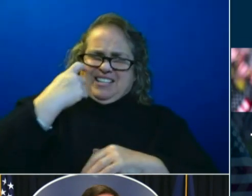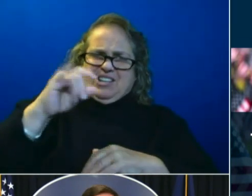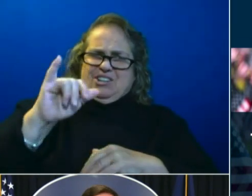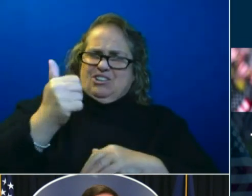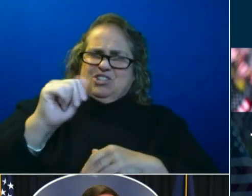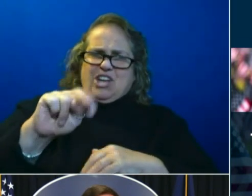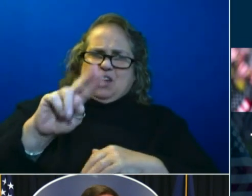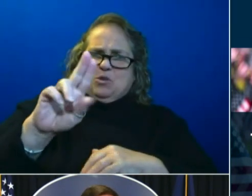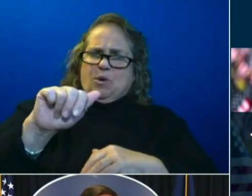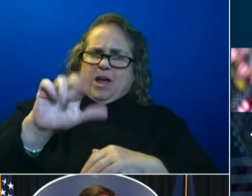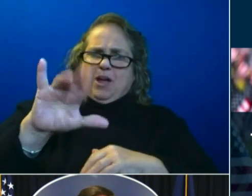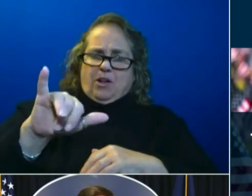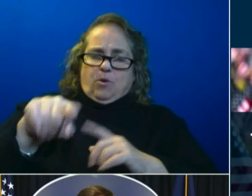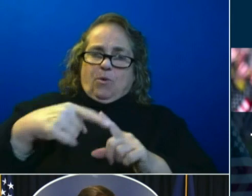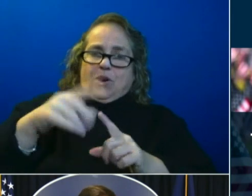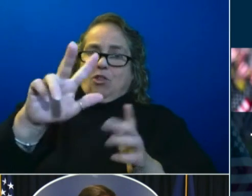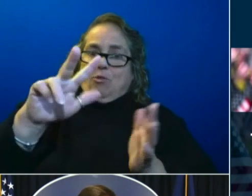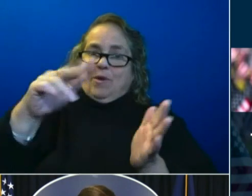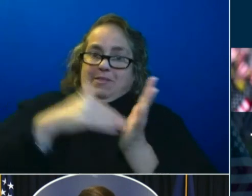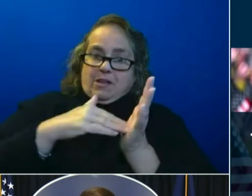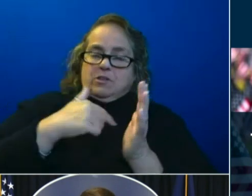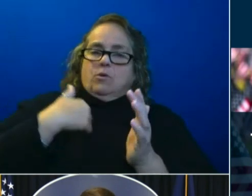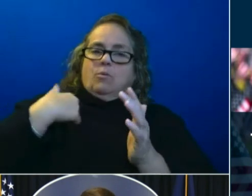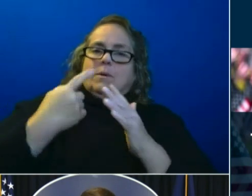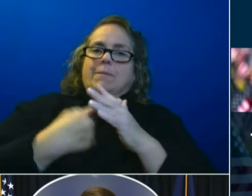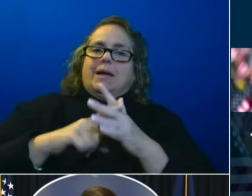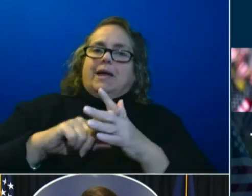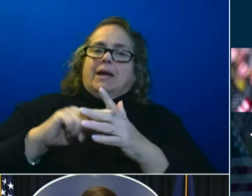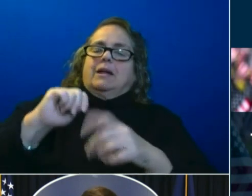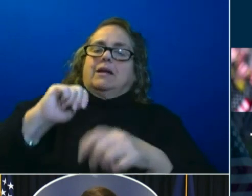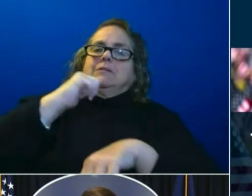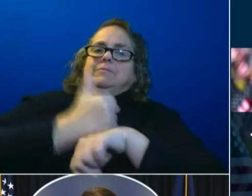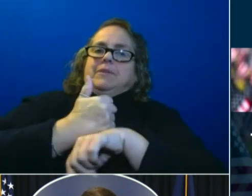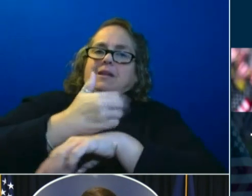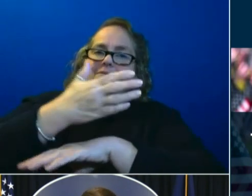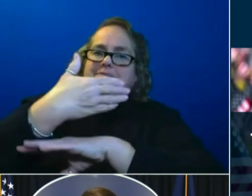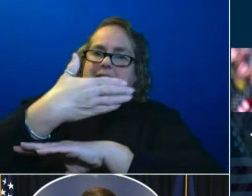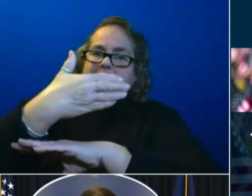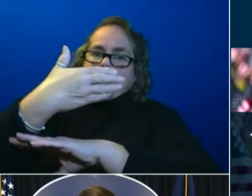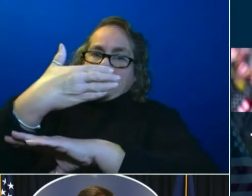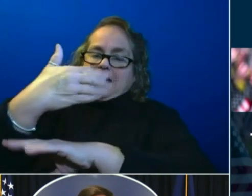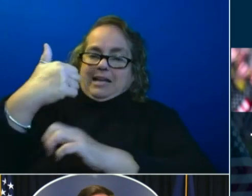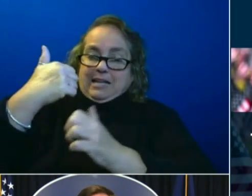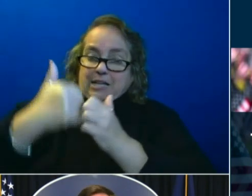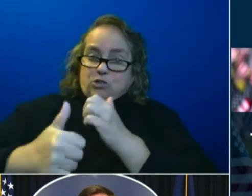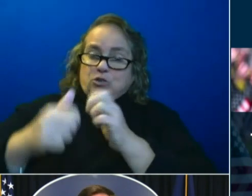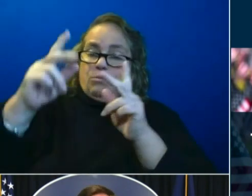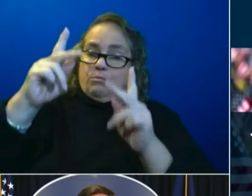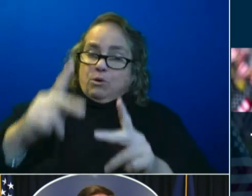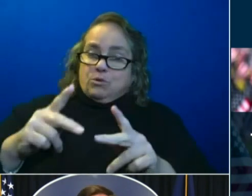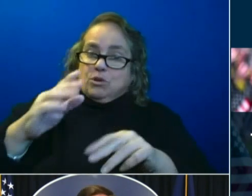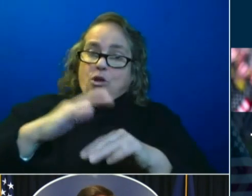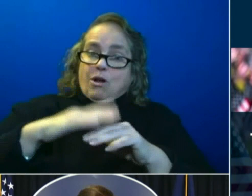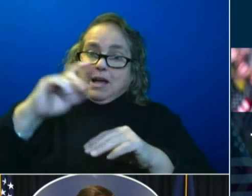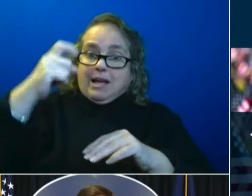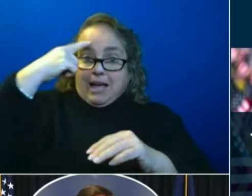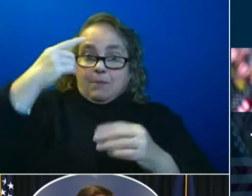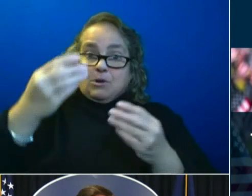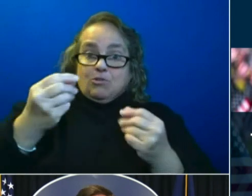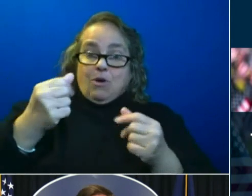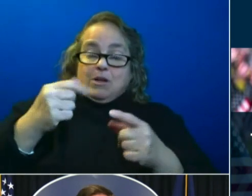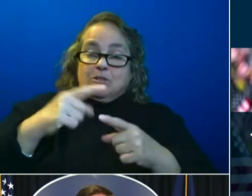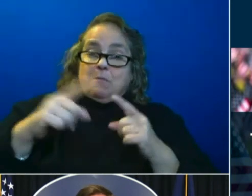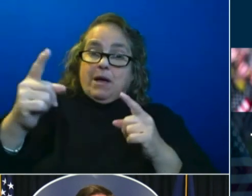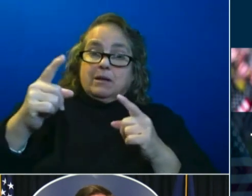we began planting flags for each and every one of them on the Capitol grounds. But to extend this into the future, because this is